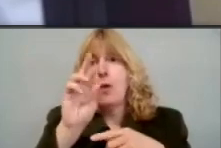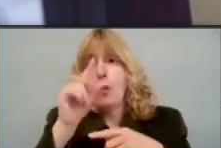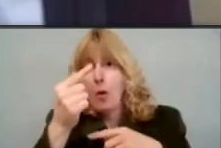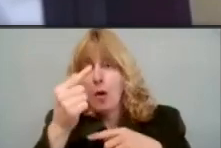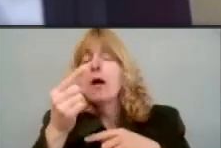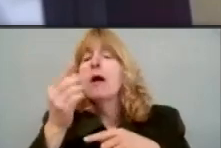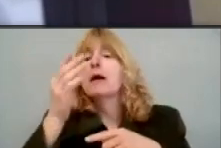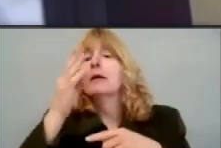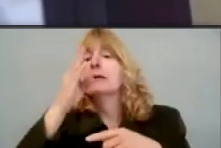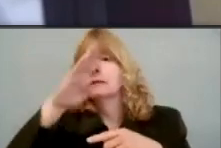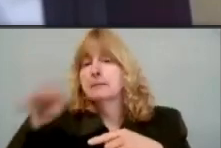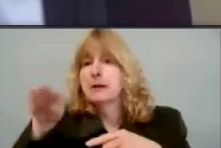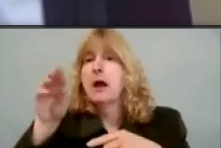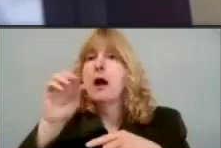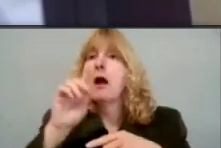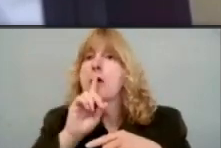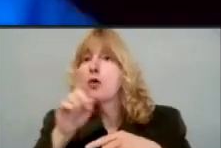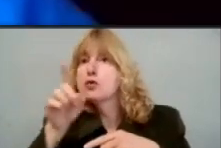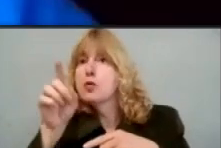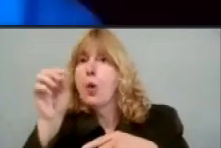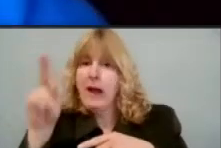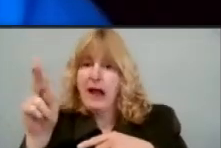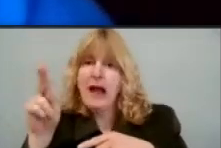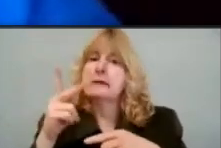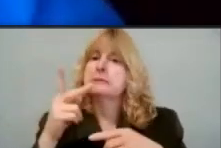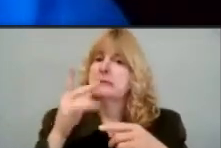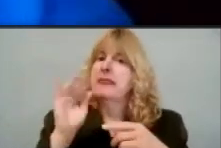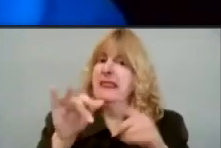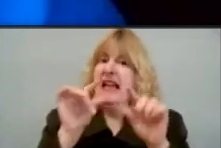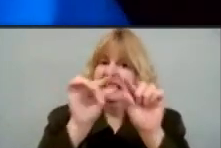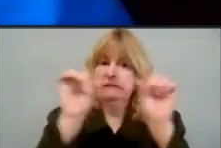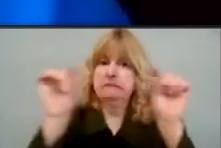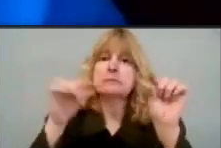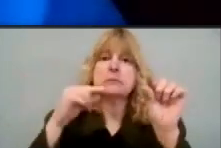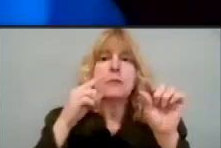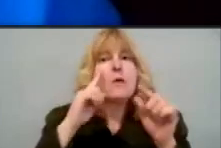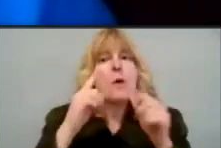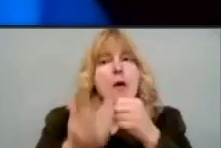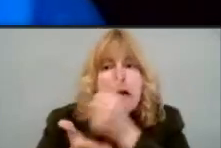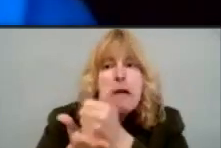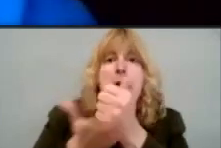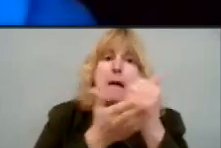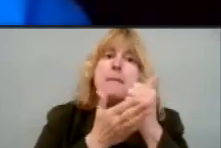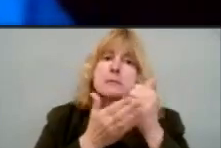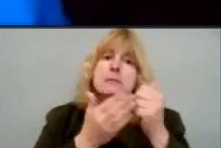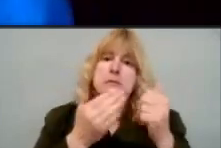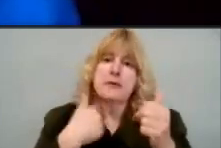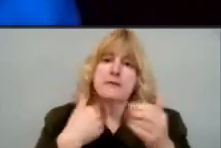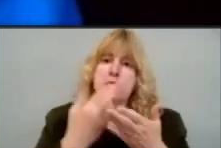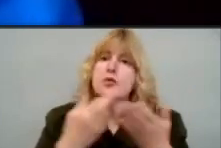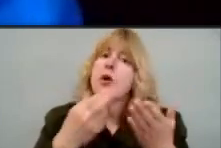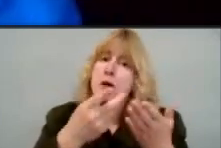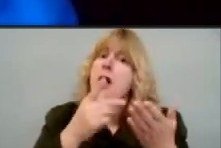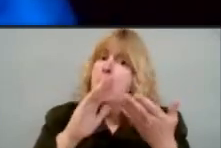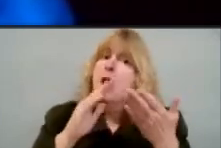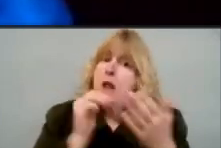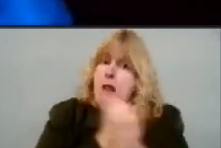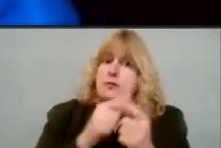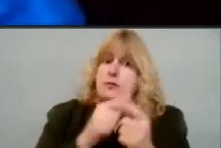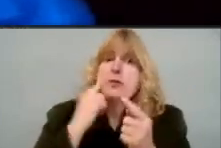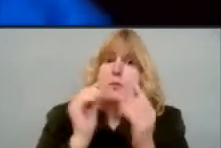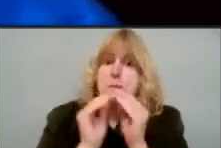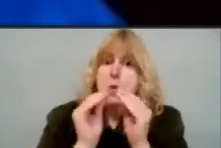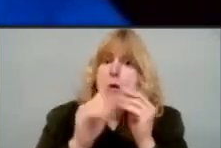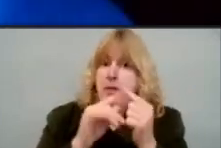DetroitK12.org/areyouokay, because we're here to help. Perfect. We'd love to learn more about that. And the community needs to know more about that. Thank you so much,